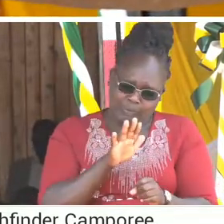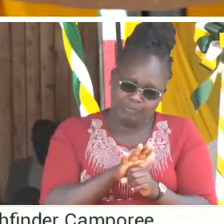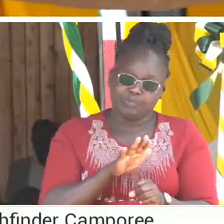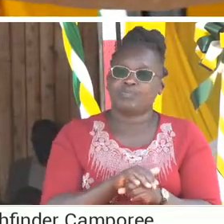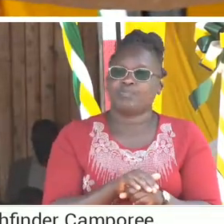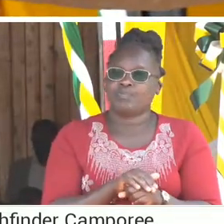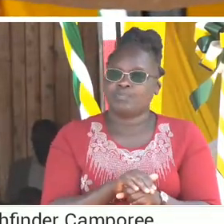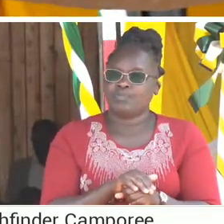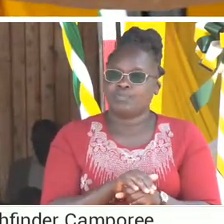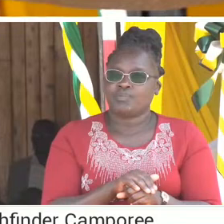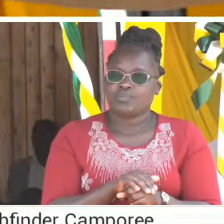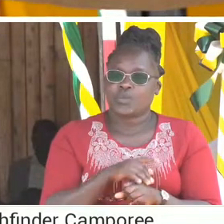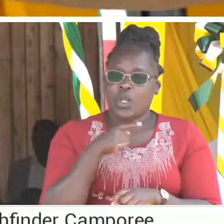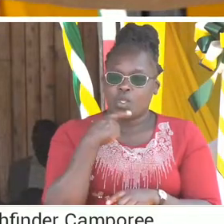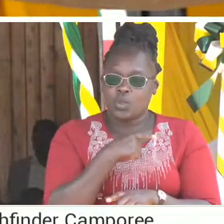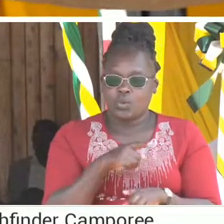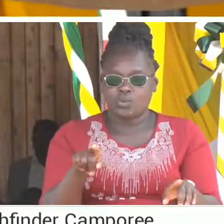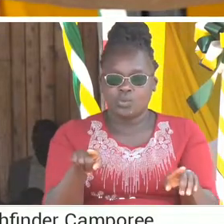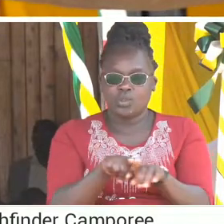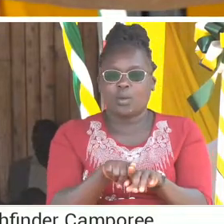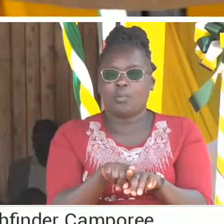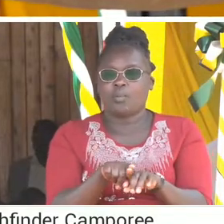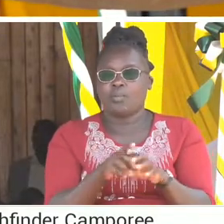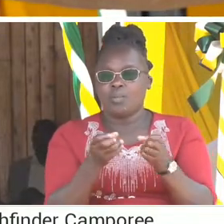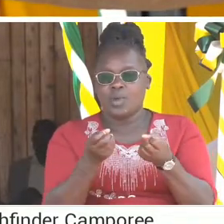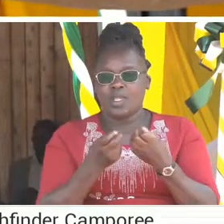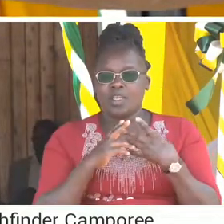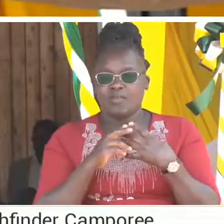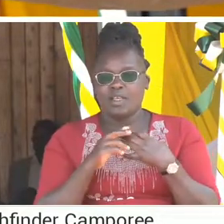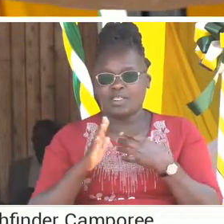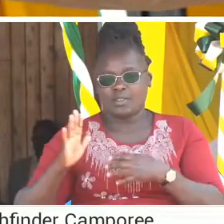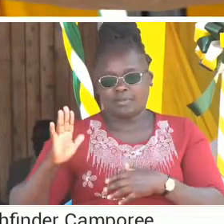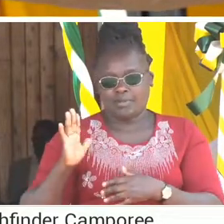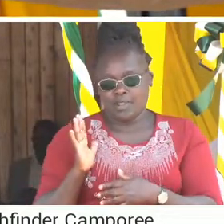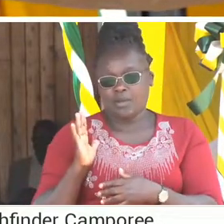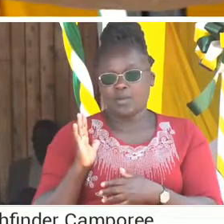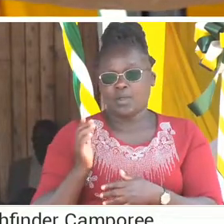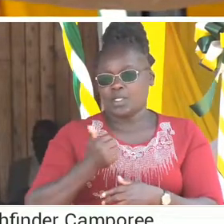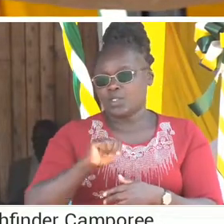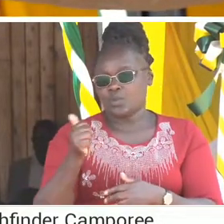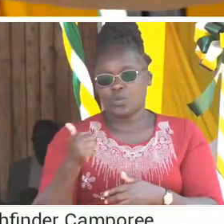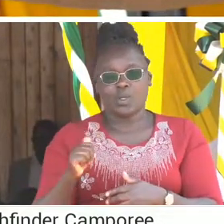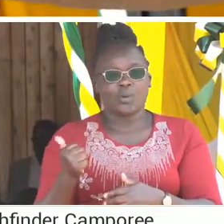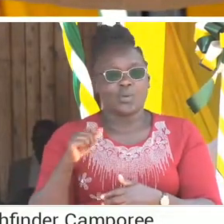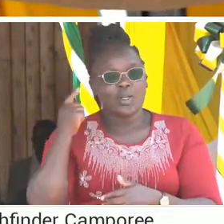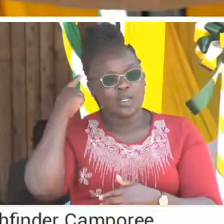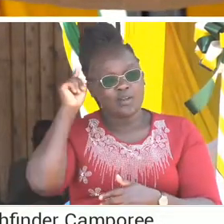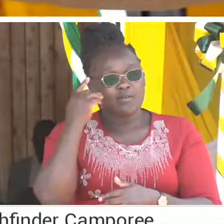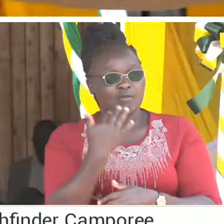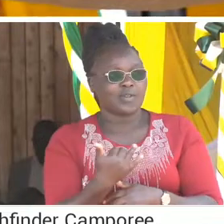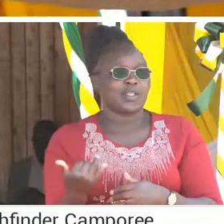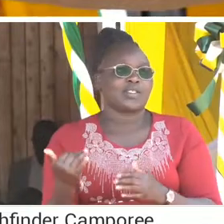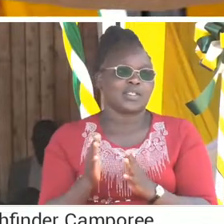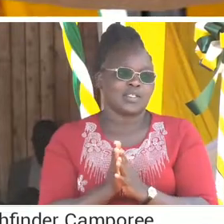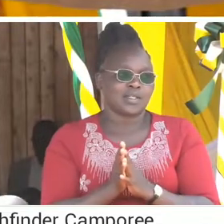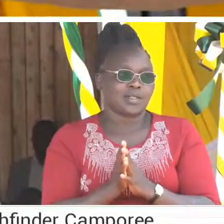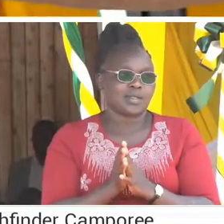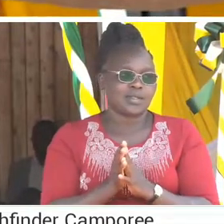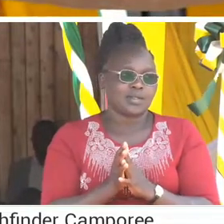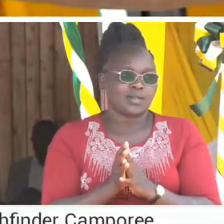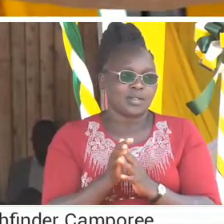our children right here. That has been very crucial for the success of this Campori. And